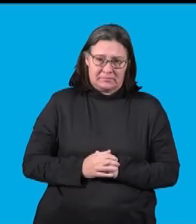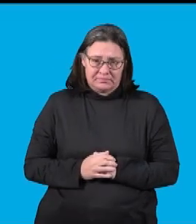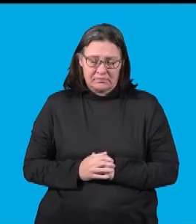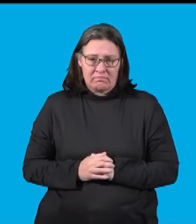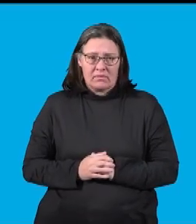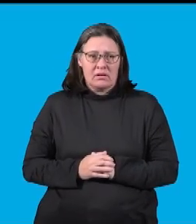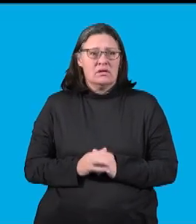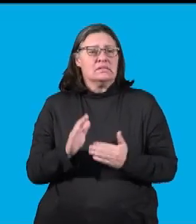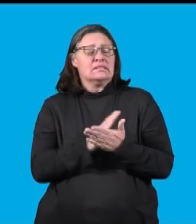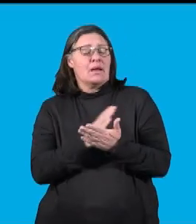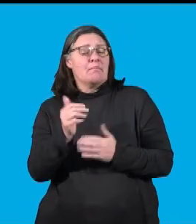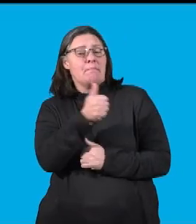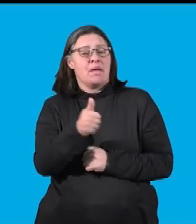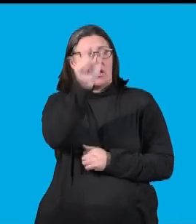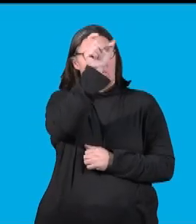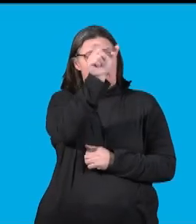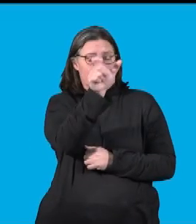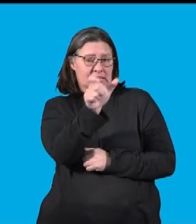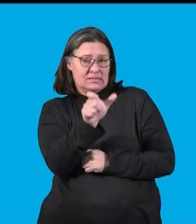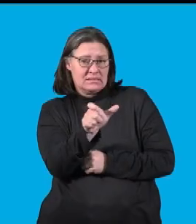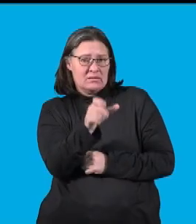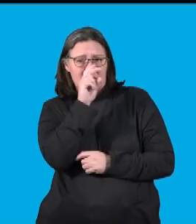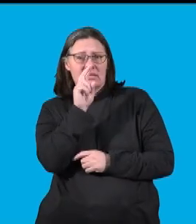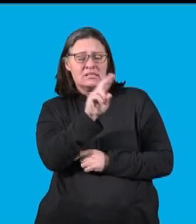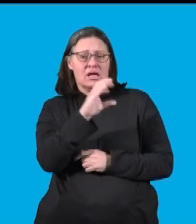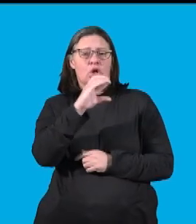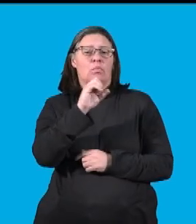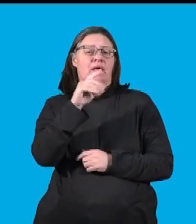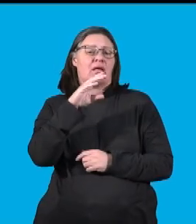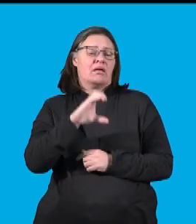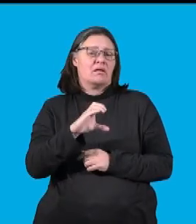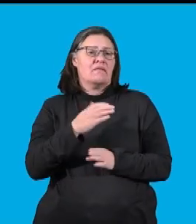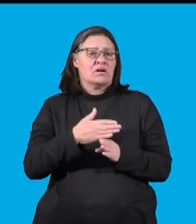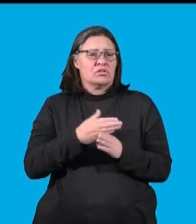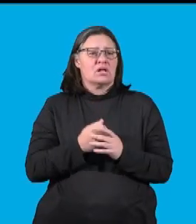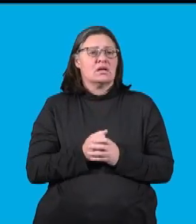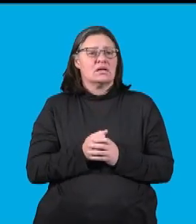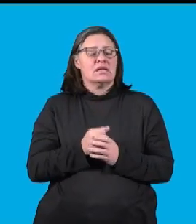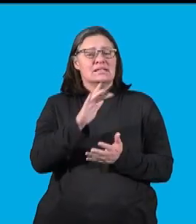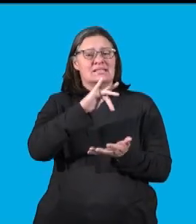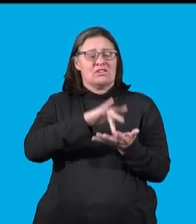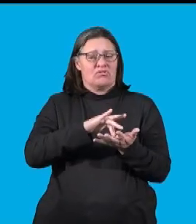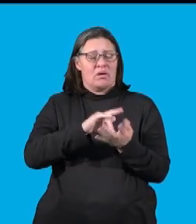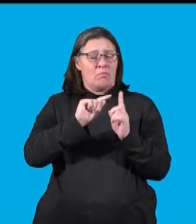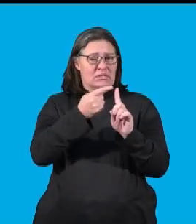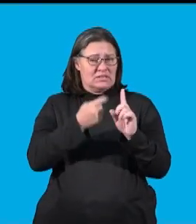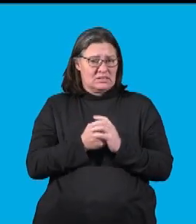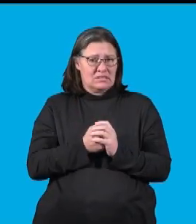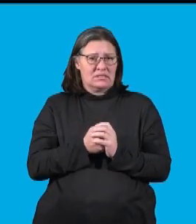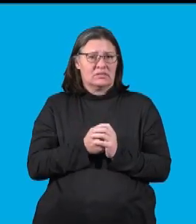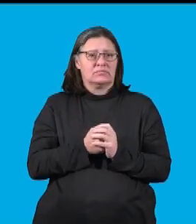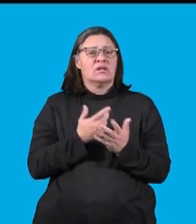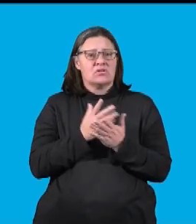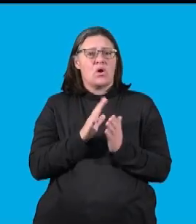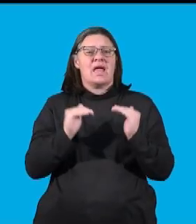significance. Some of the main words that we see when we talk about cubic functions: stationary points. Remember, stationary point,